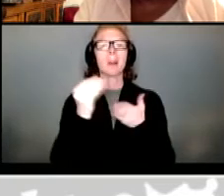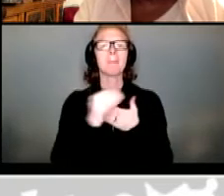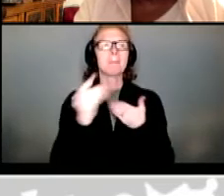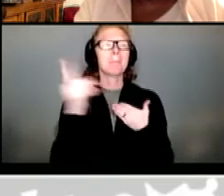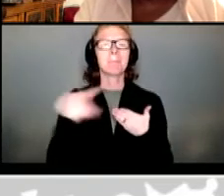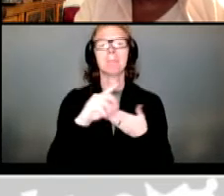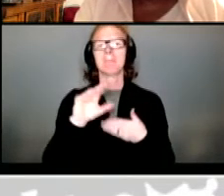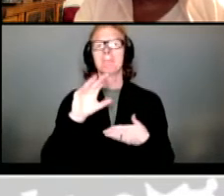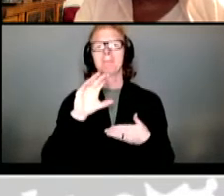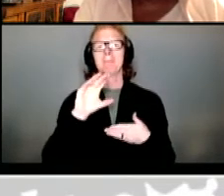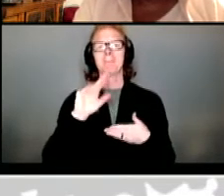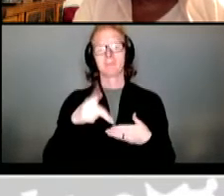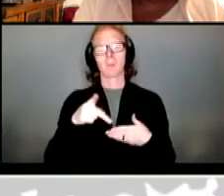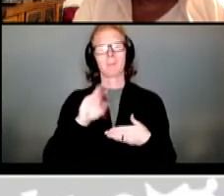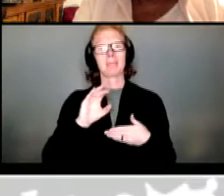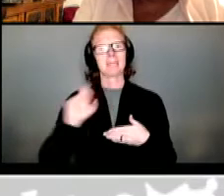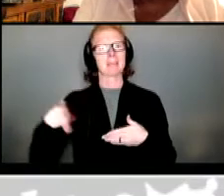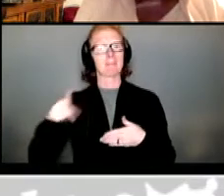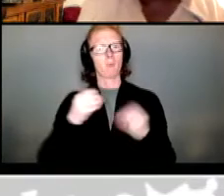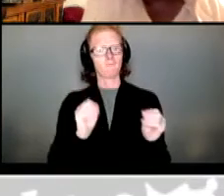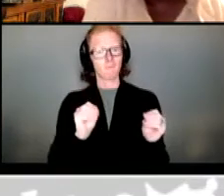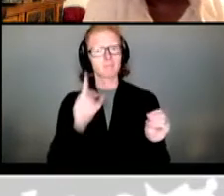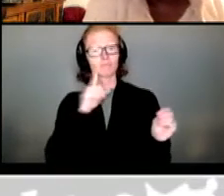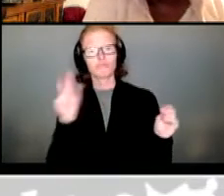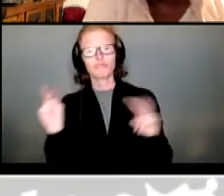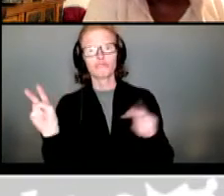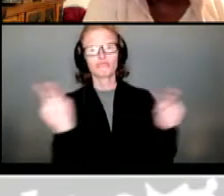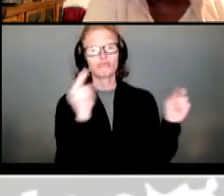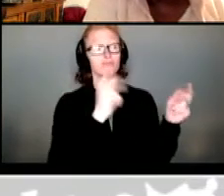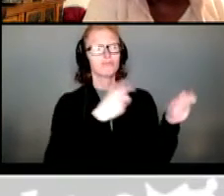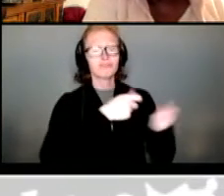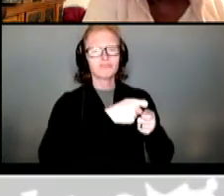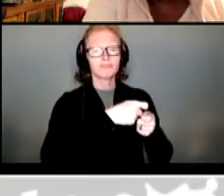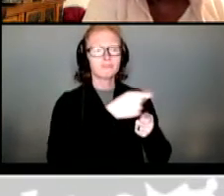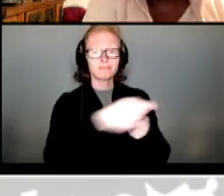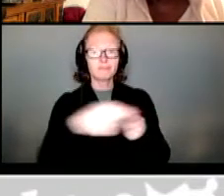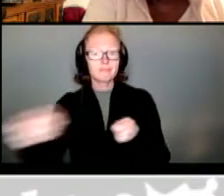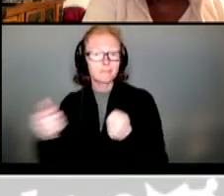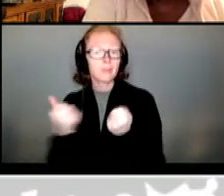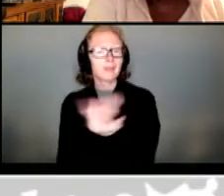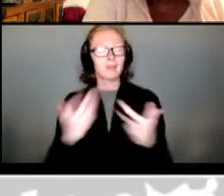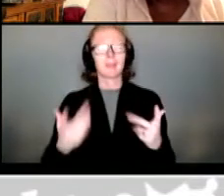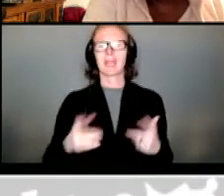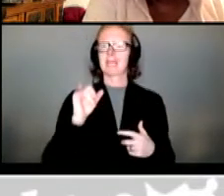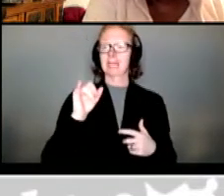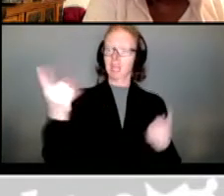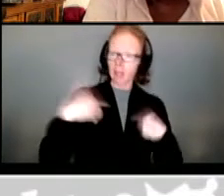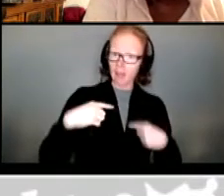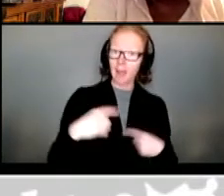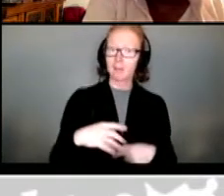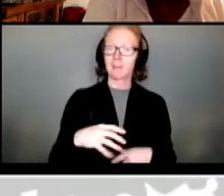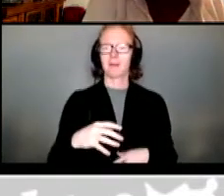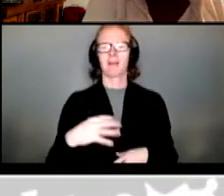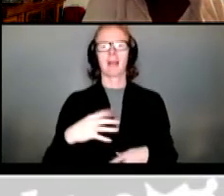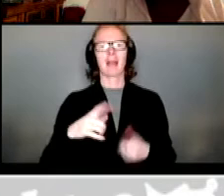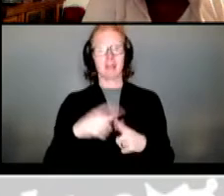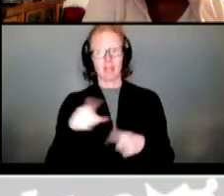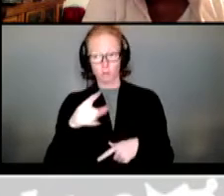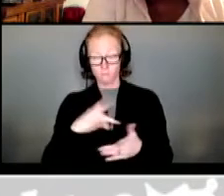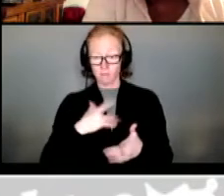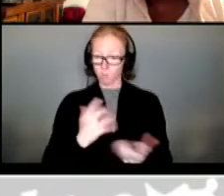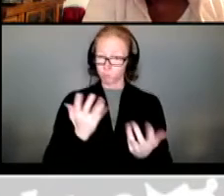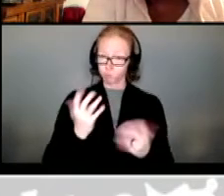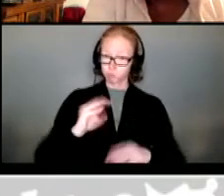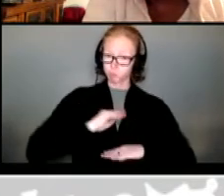office. So we just want folks to come to meetings, and then if they feel it's right for them, to submit an application to be a part